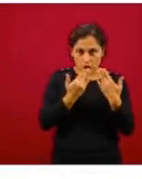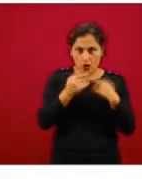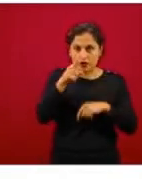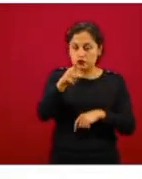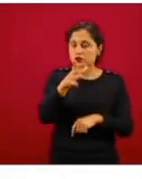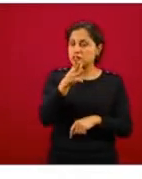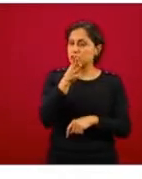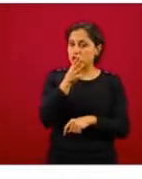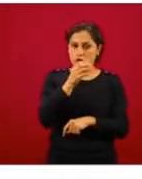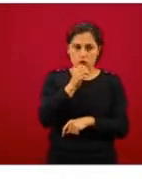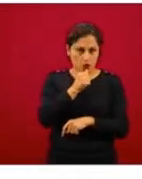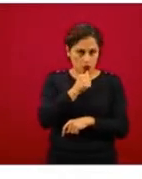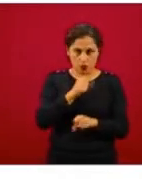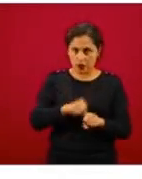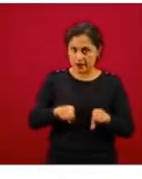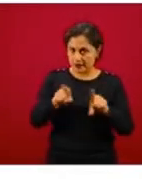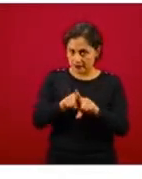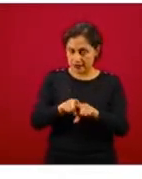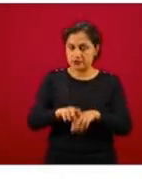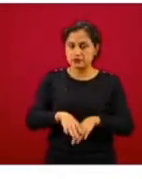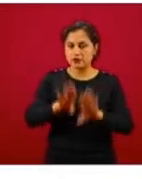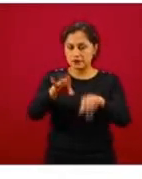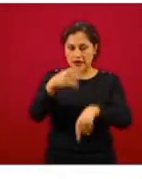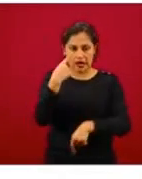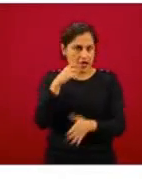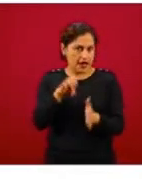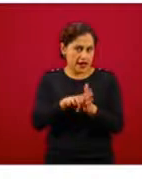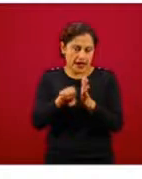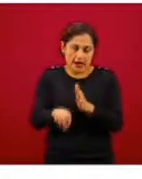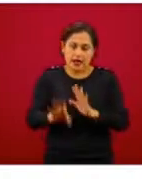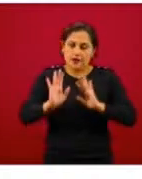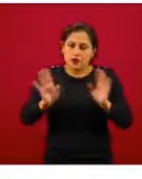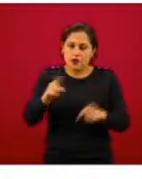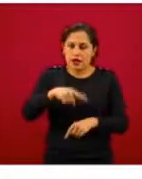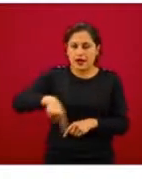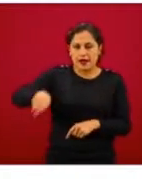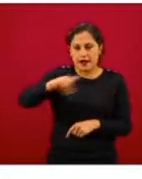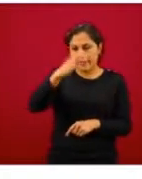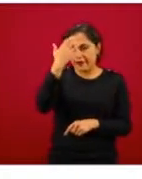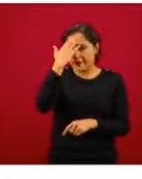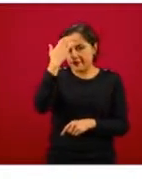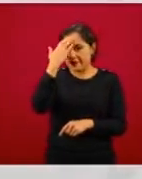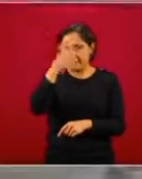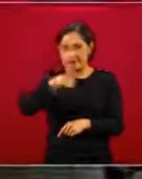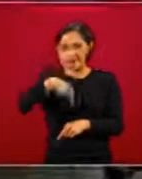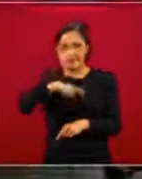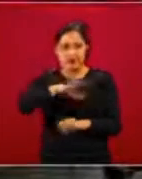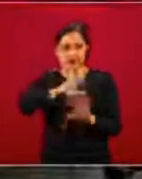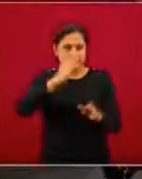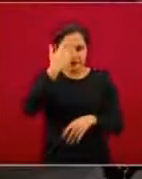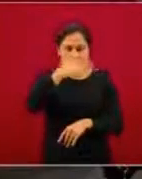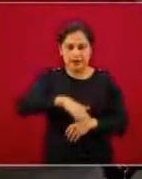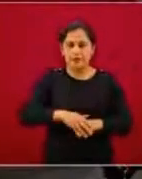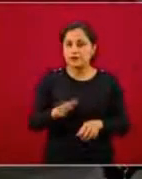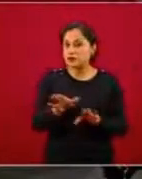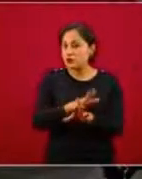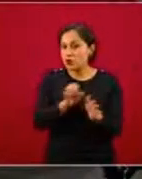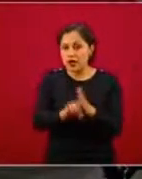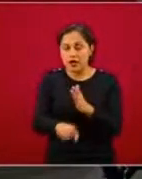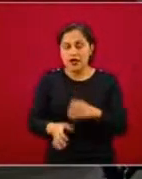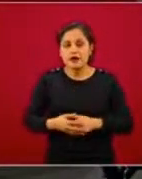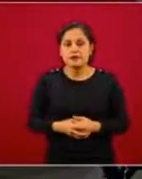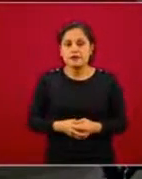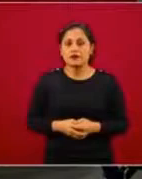related to essential activities, they can't start up their production lines. Many of us who